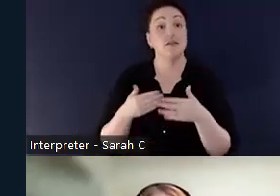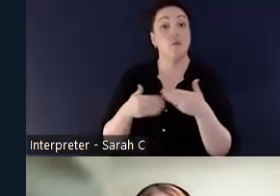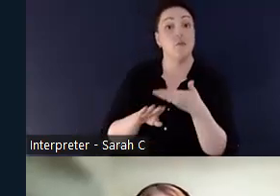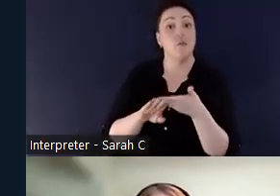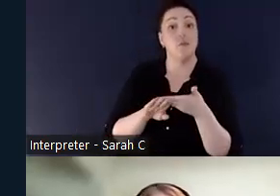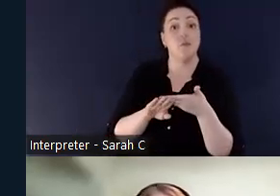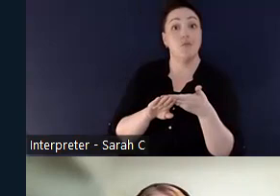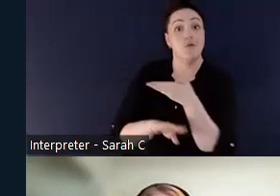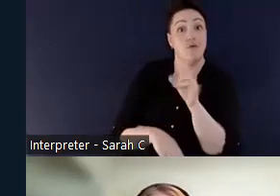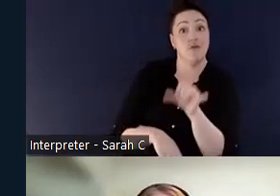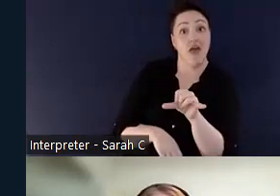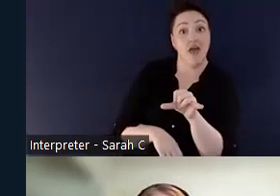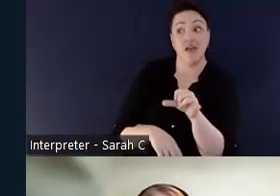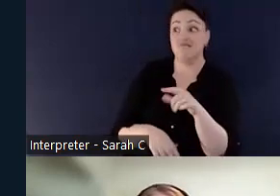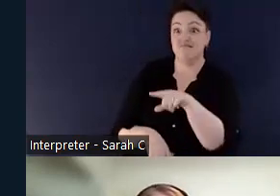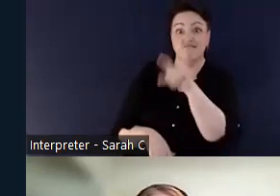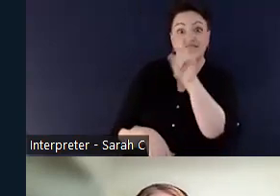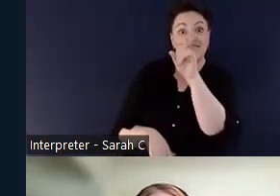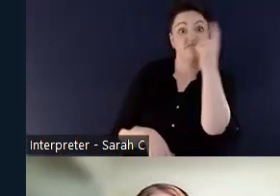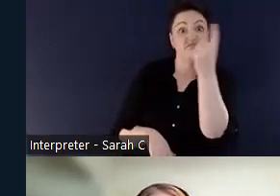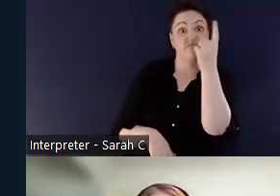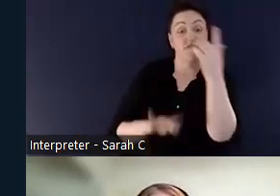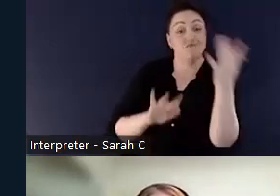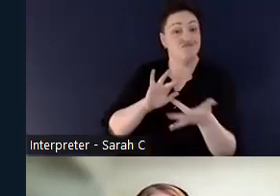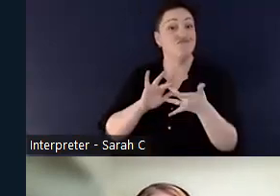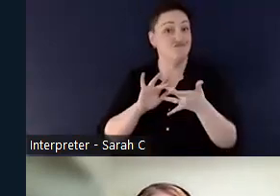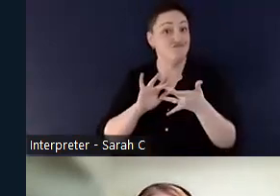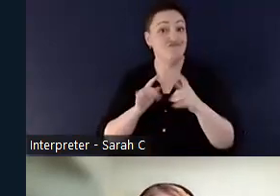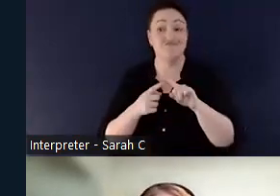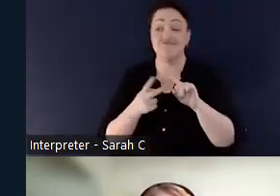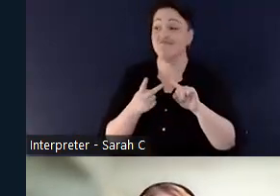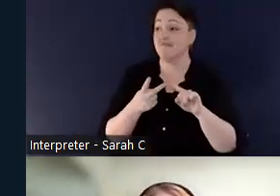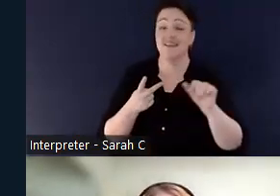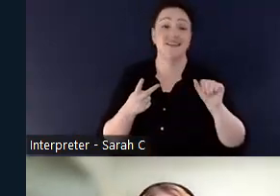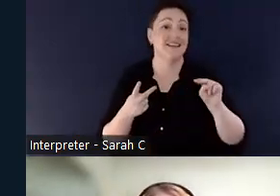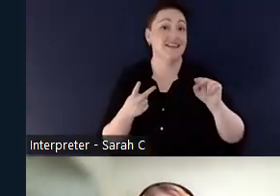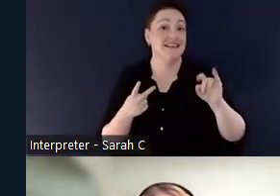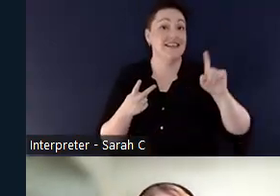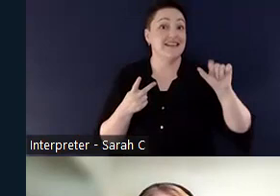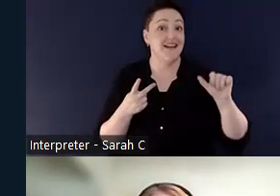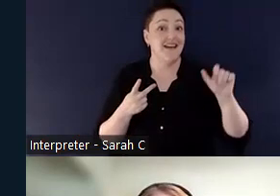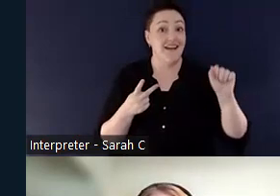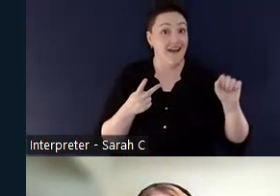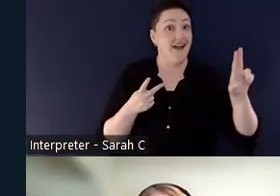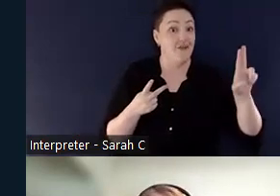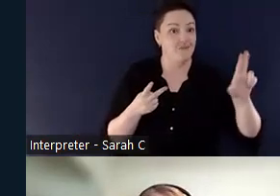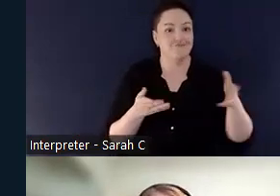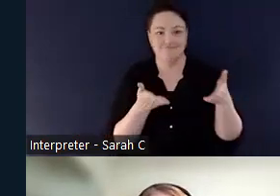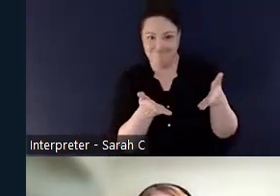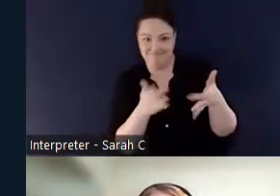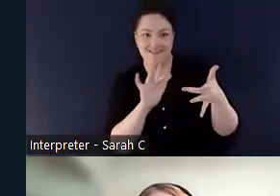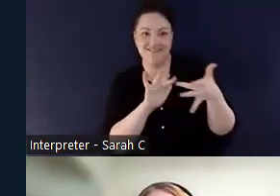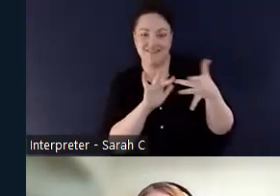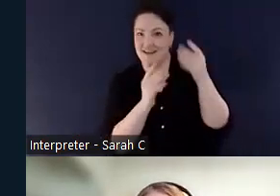free to reach out to either myself or Anita Au. Our contacts are listed here in the slide, and we can